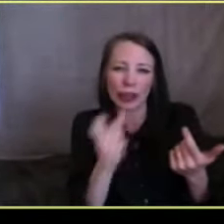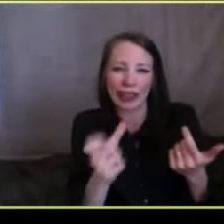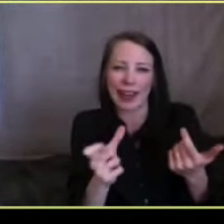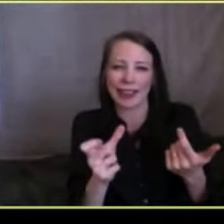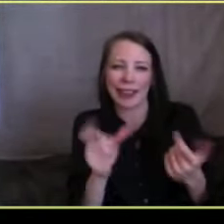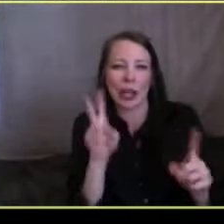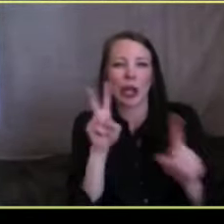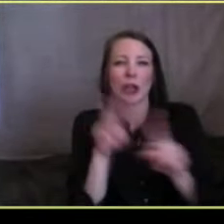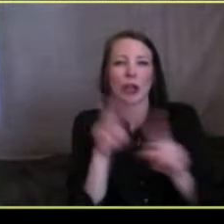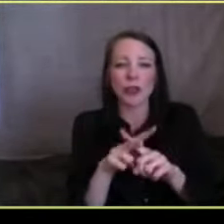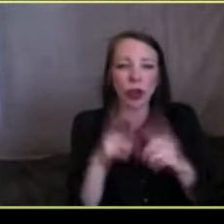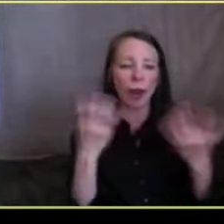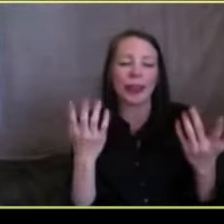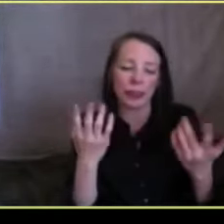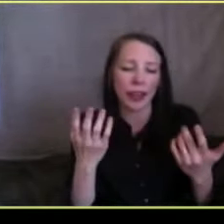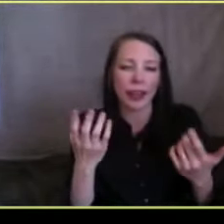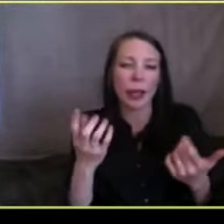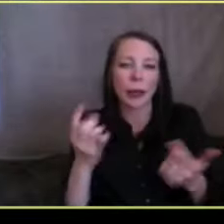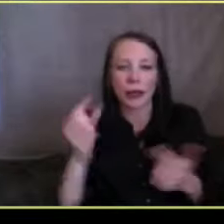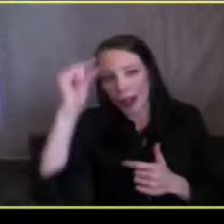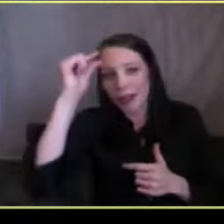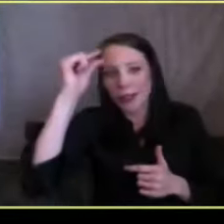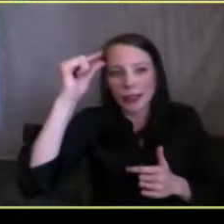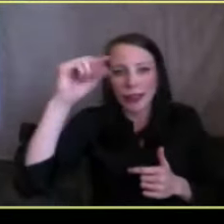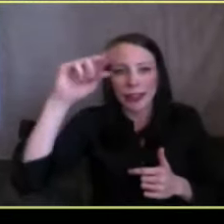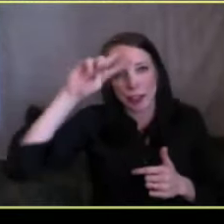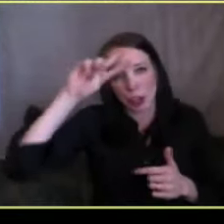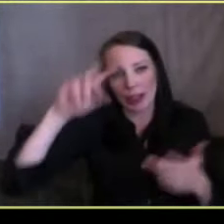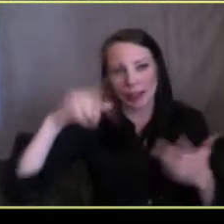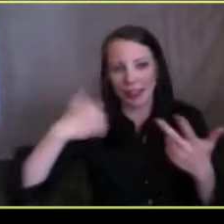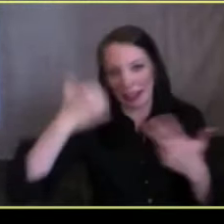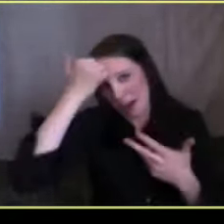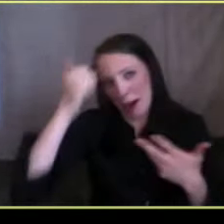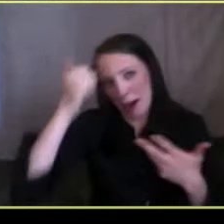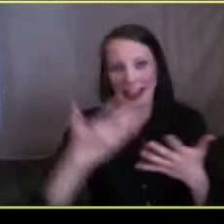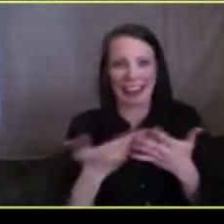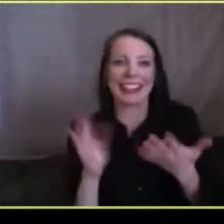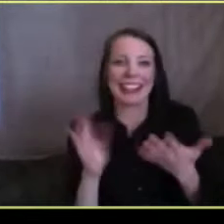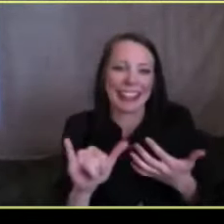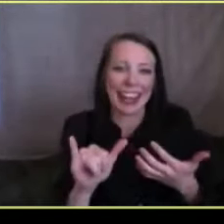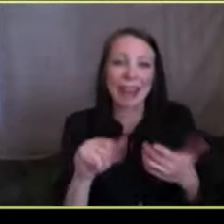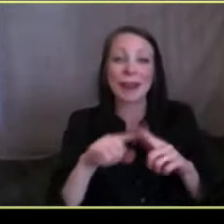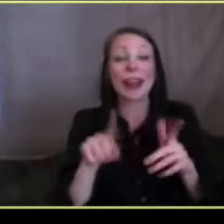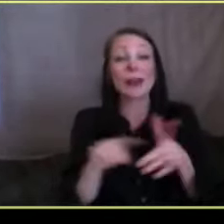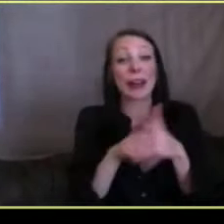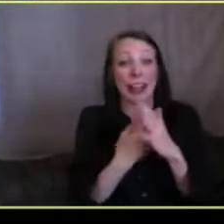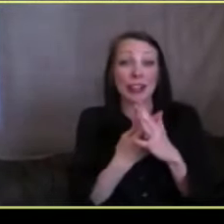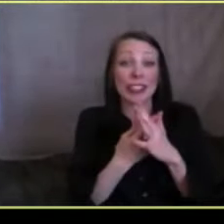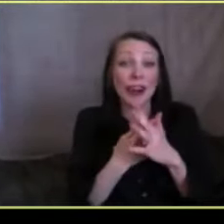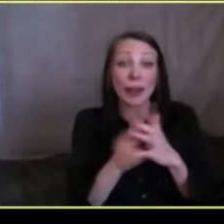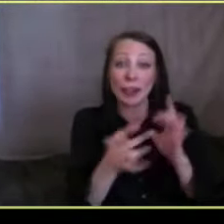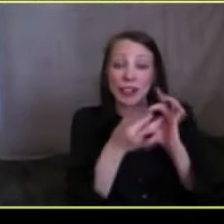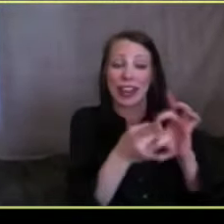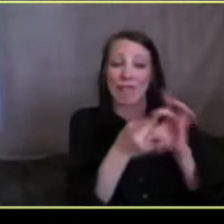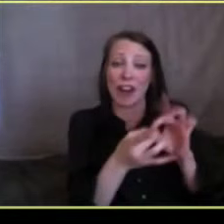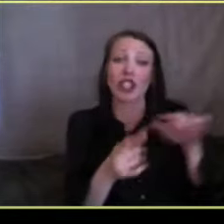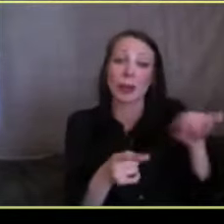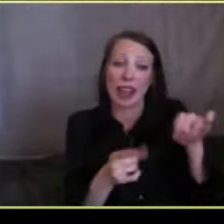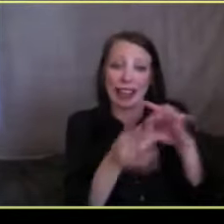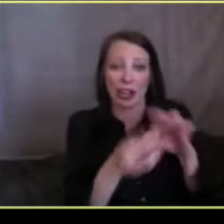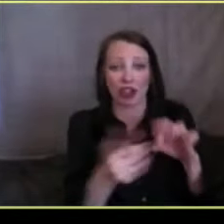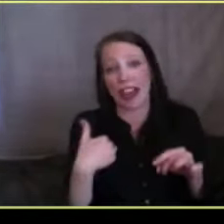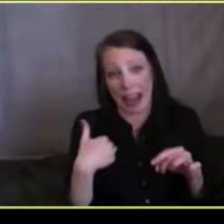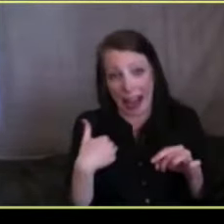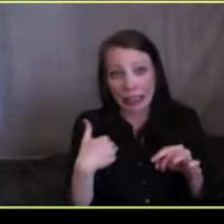are really not useful. I mean, they were like stupid and dumb and things like that, but that's where it actually started, was just that friendship